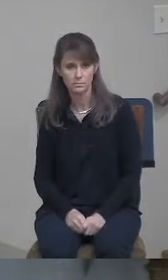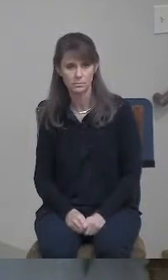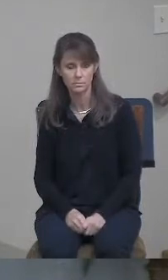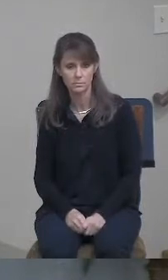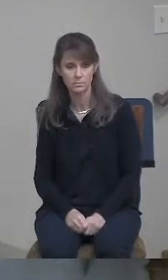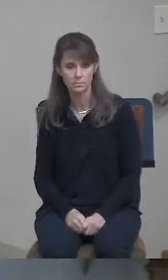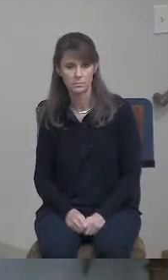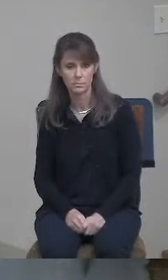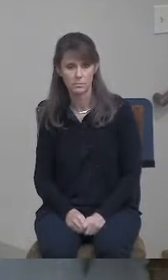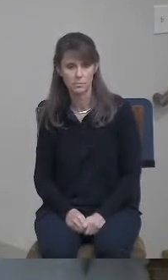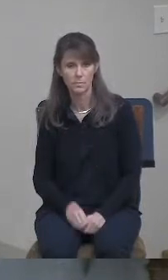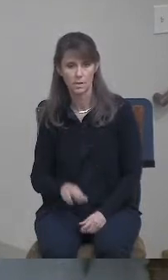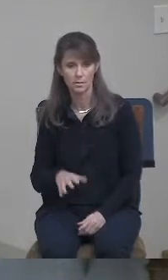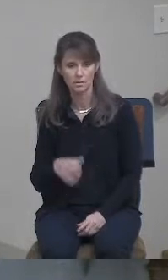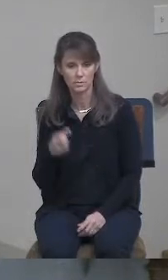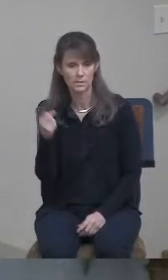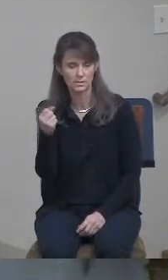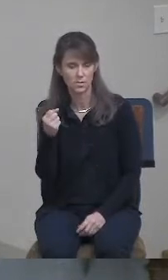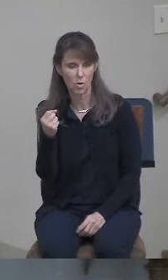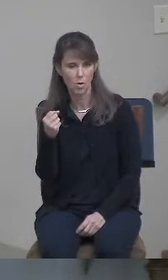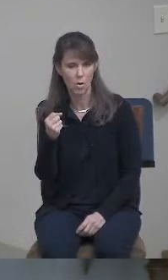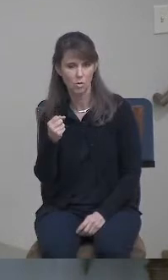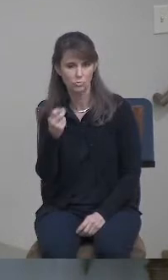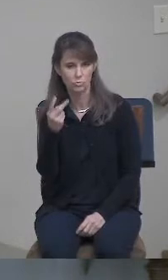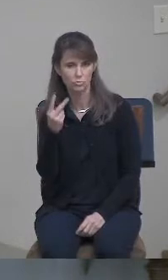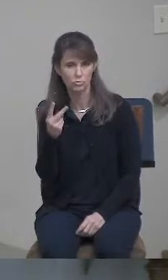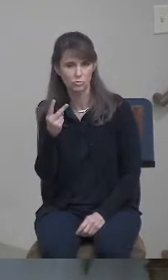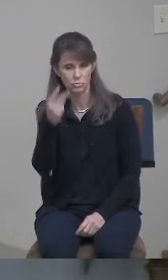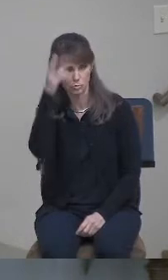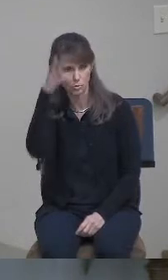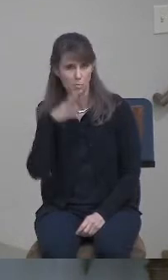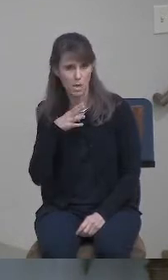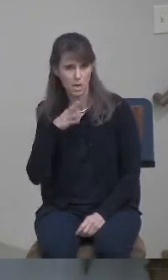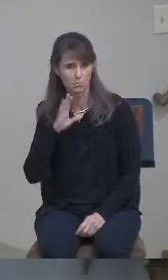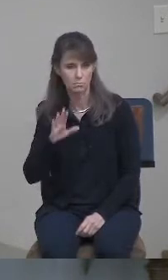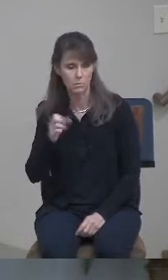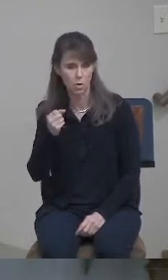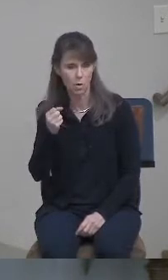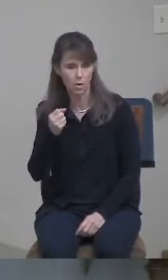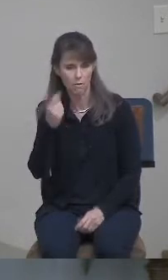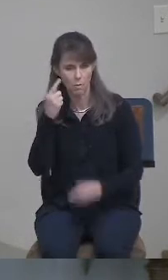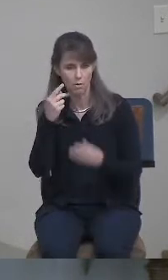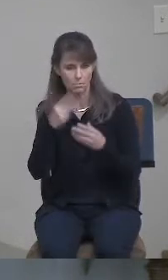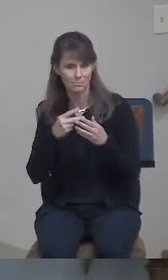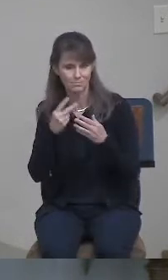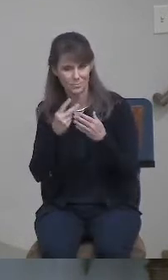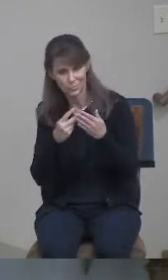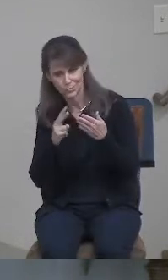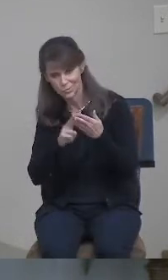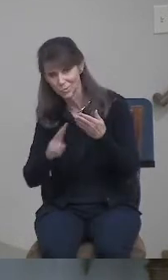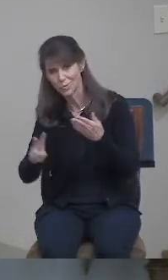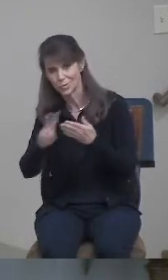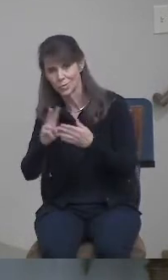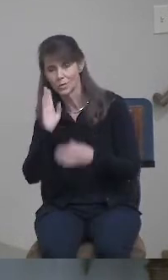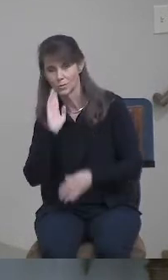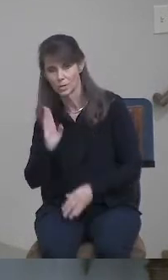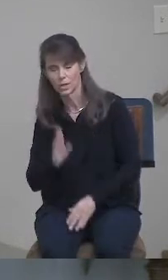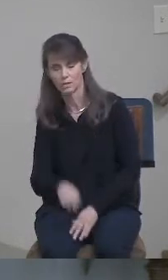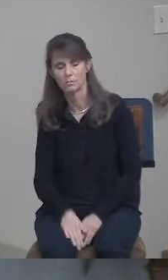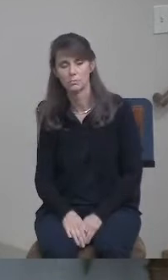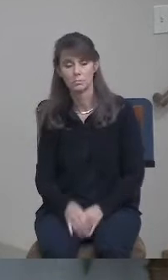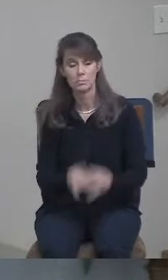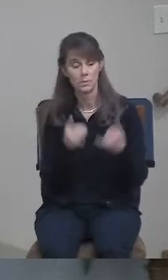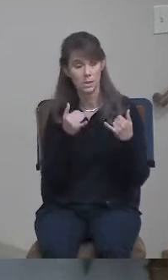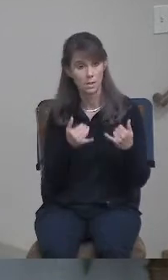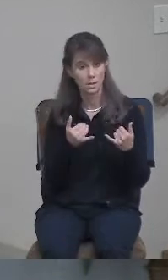into either one of those because they're more lengthy in the work they did. And so we will talk about those next week. So